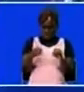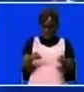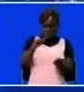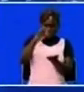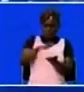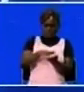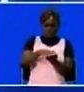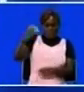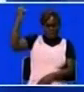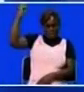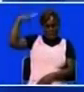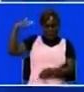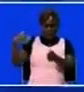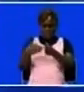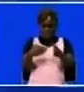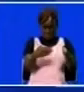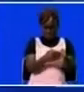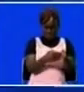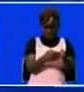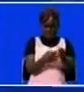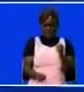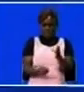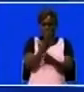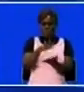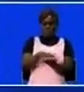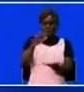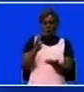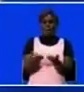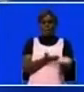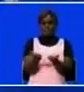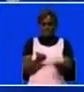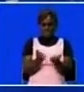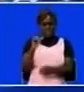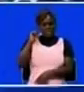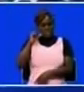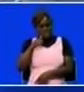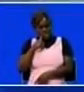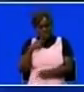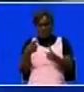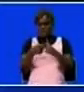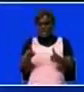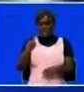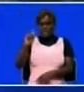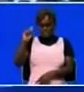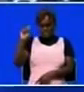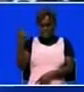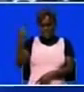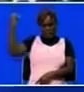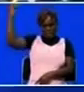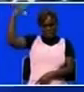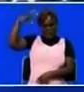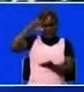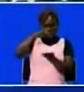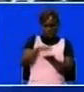power interruption, enhance supply, and generate more sales. The new initiative is being deployed to ensure Kenya Power minimizes